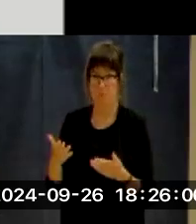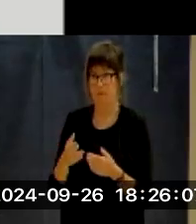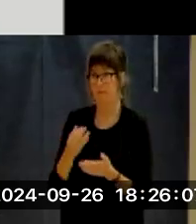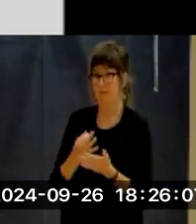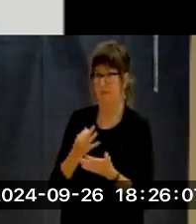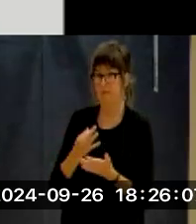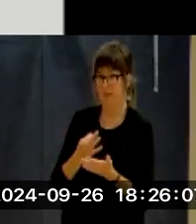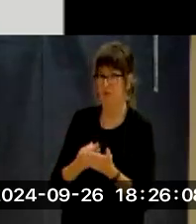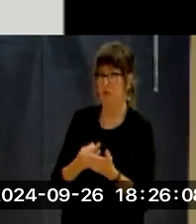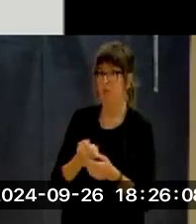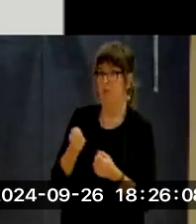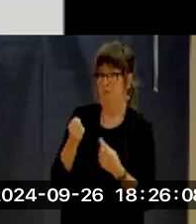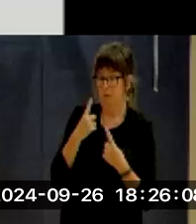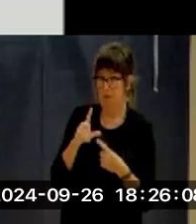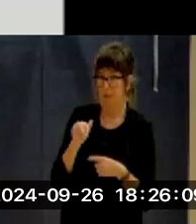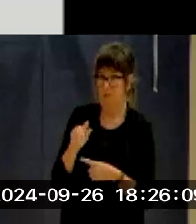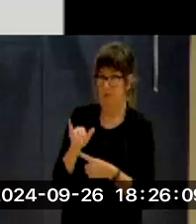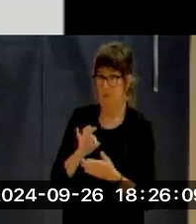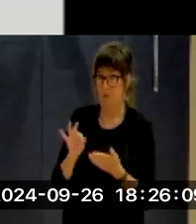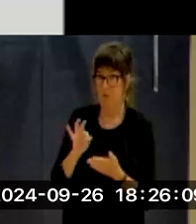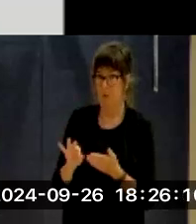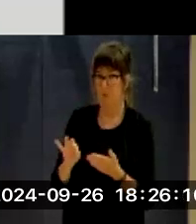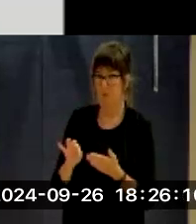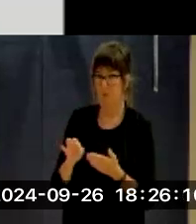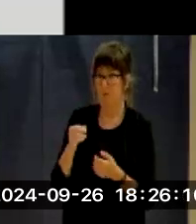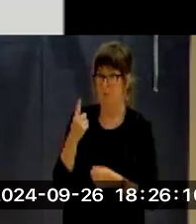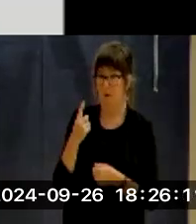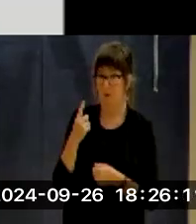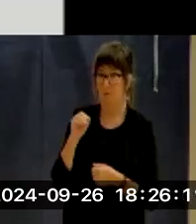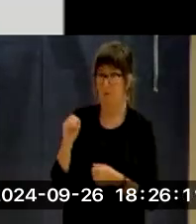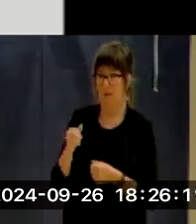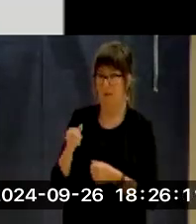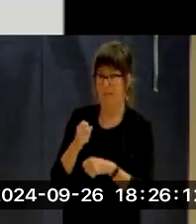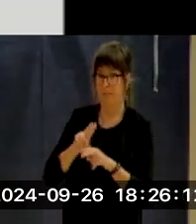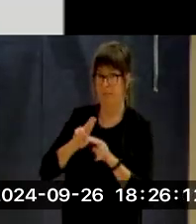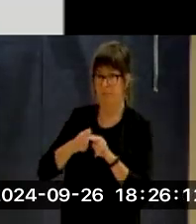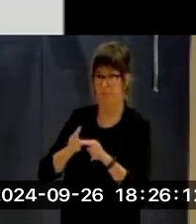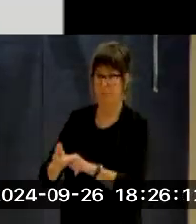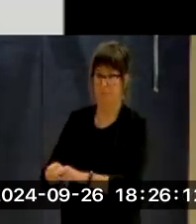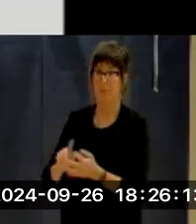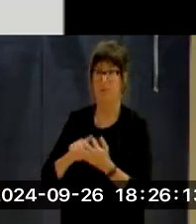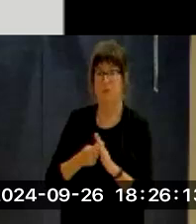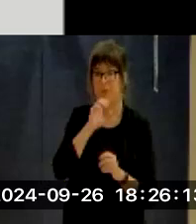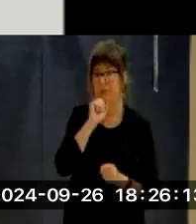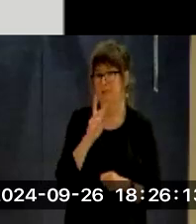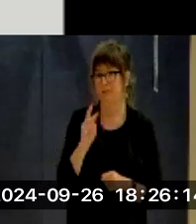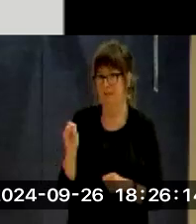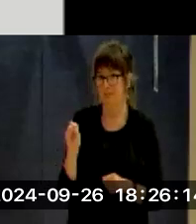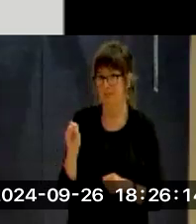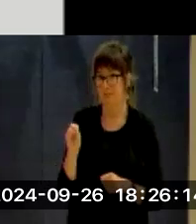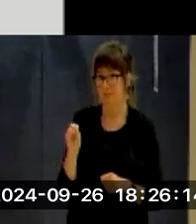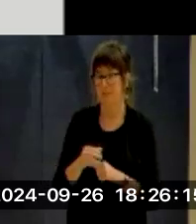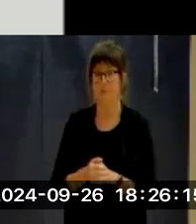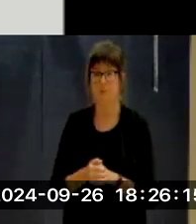scores declined by 1% per year starting at the age of 60.